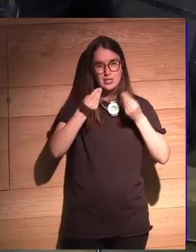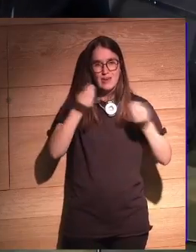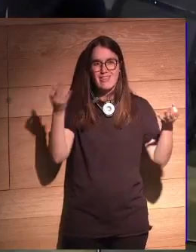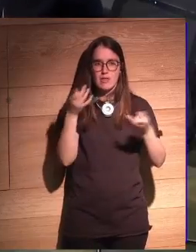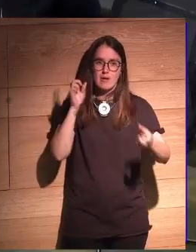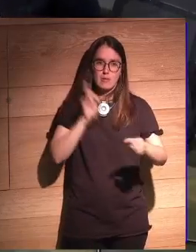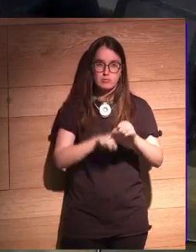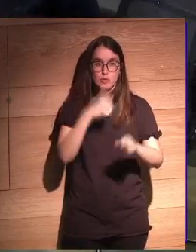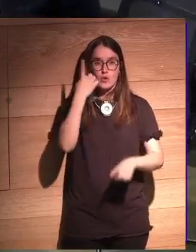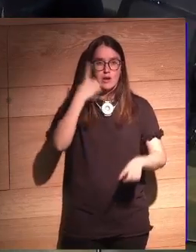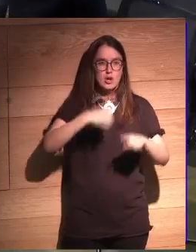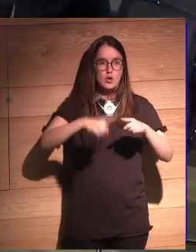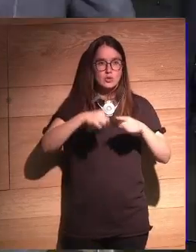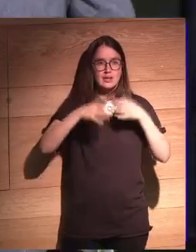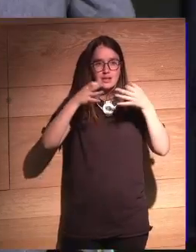think